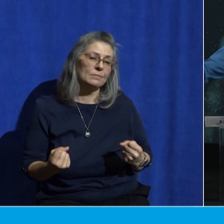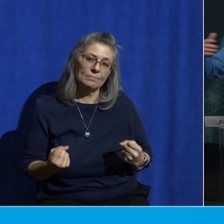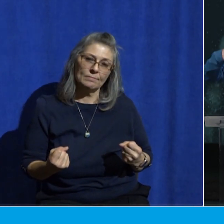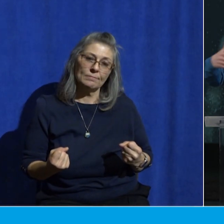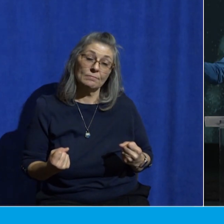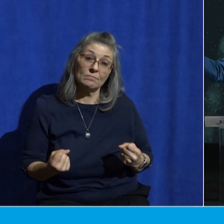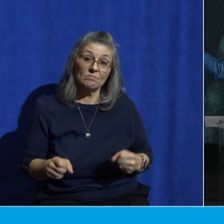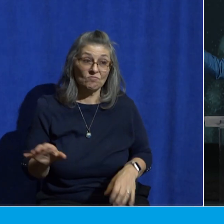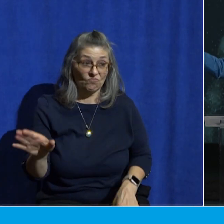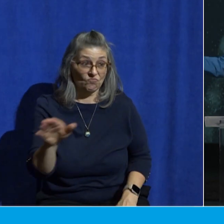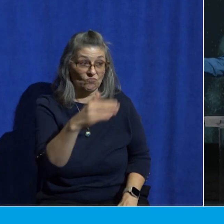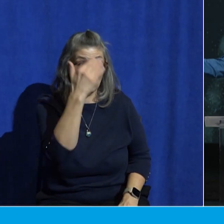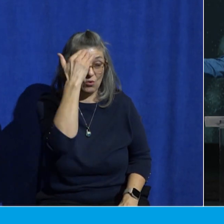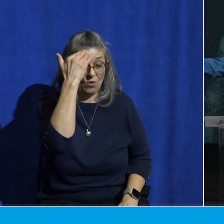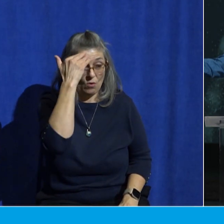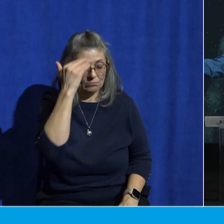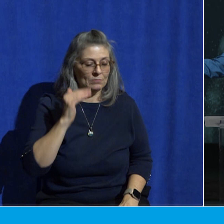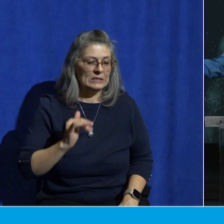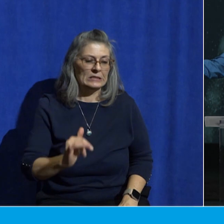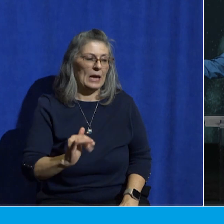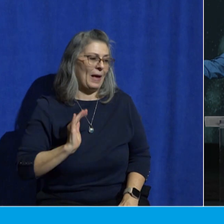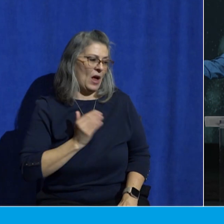And ladies and gentlemen, so are ours.